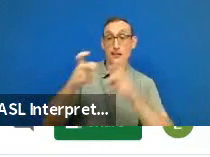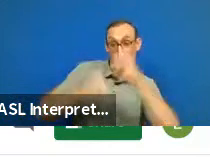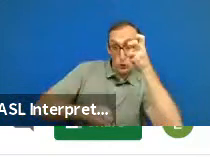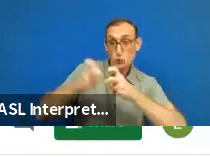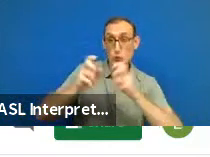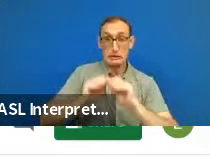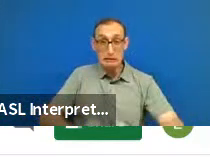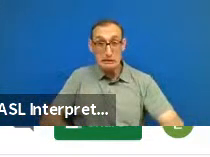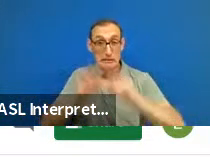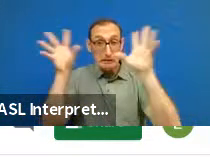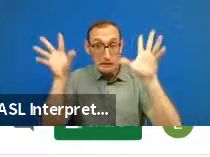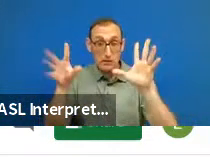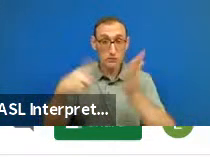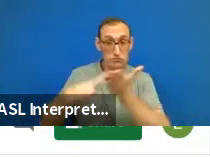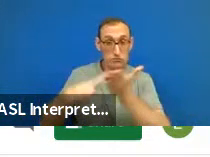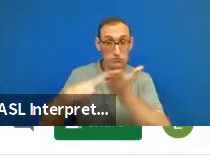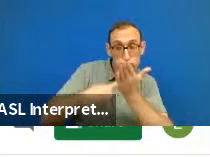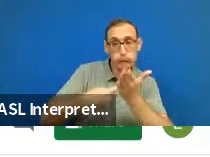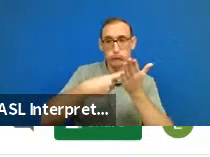discussion?